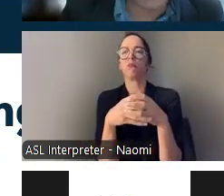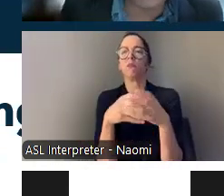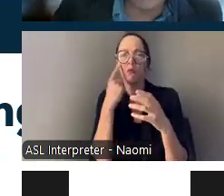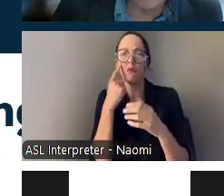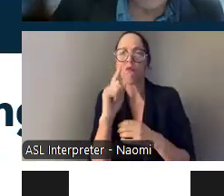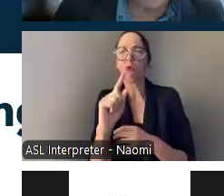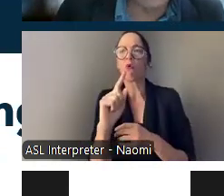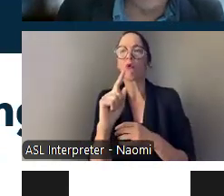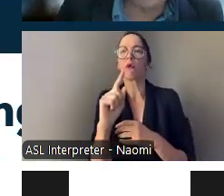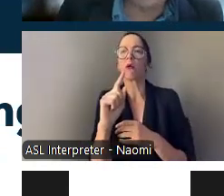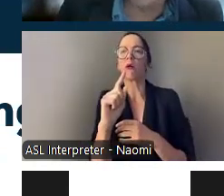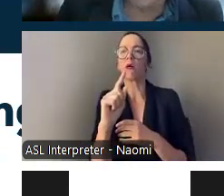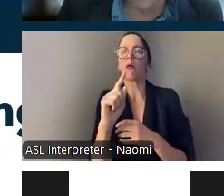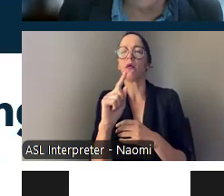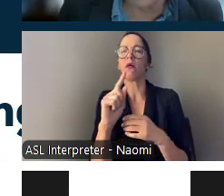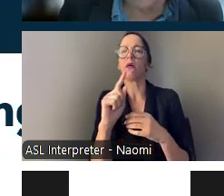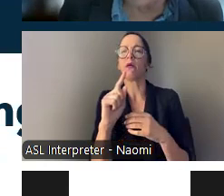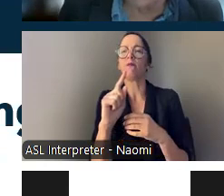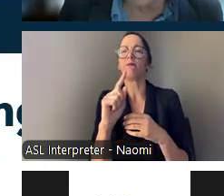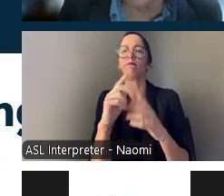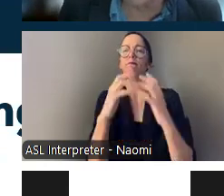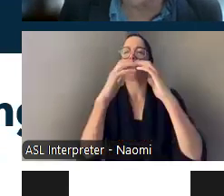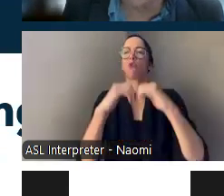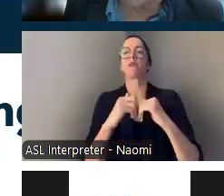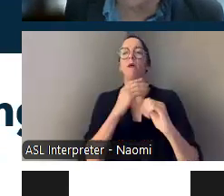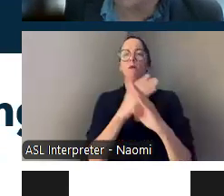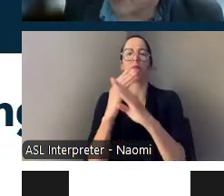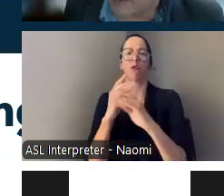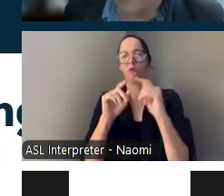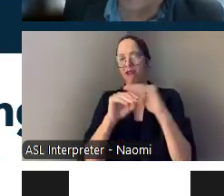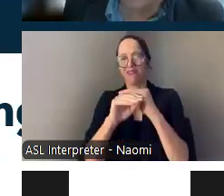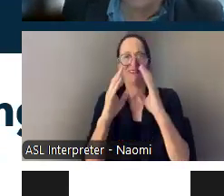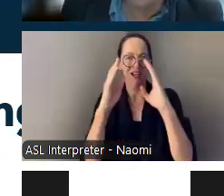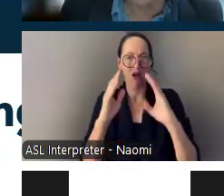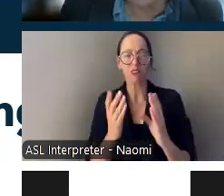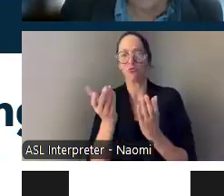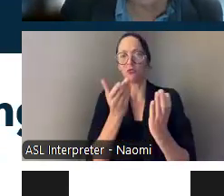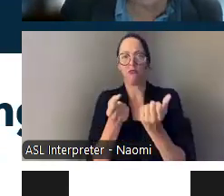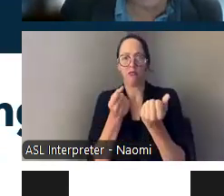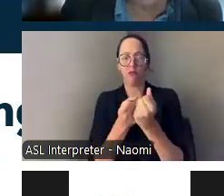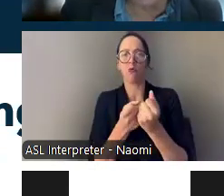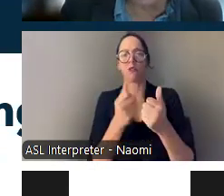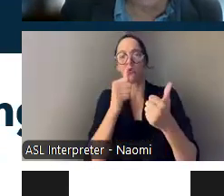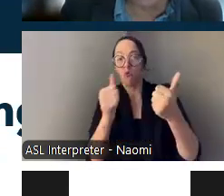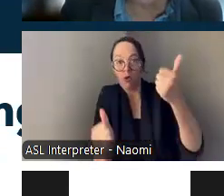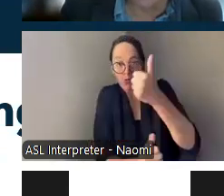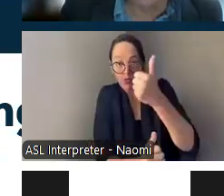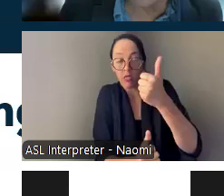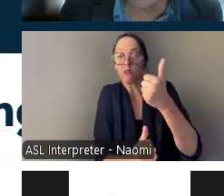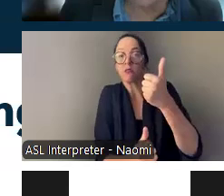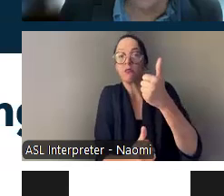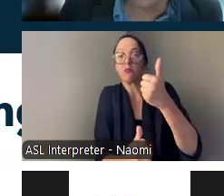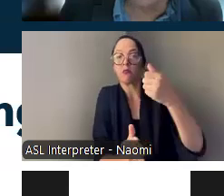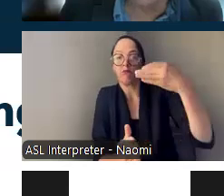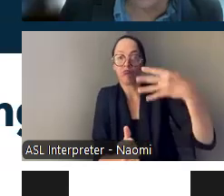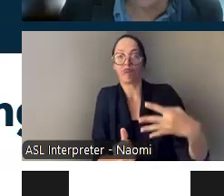Underneath that is develop inventory of state and local government services related to housing supports,